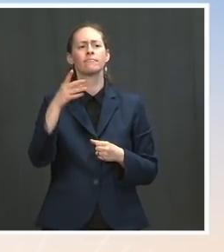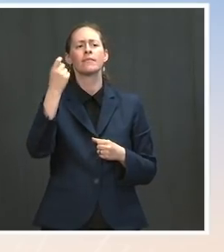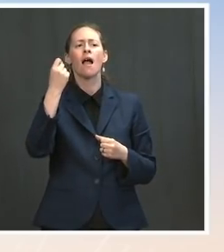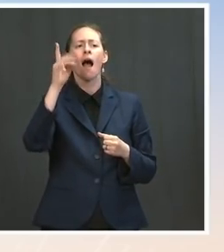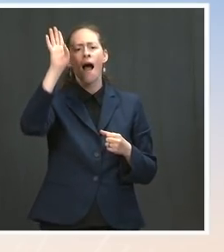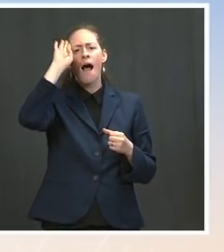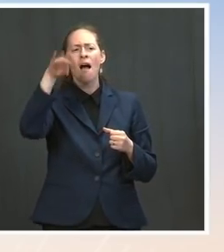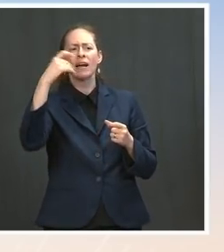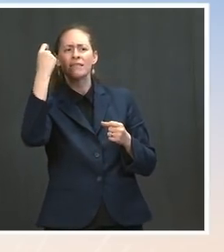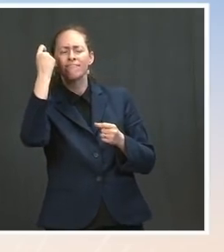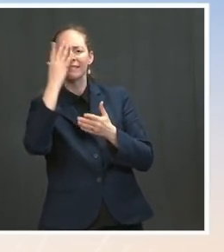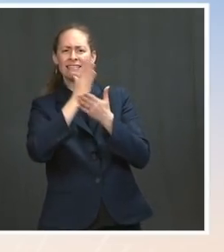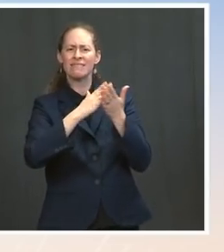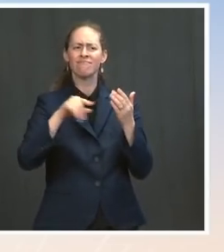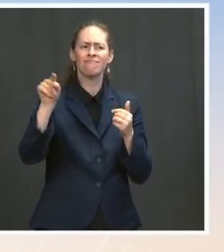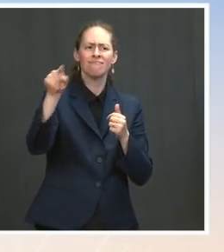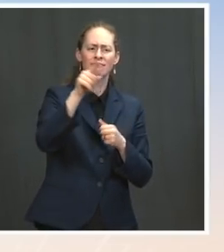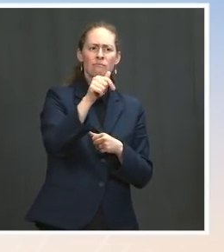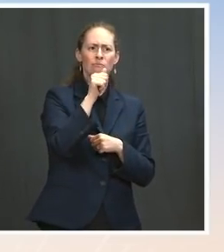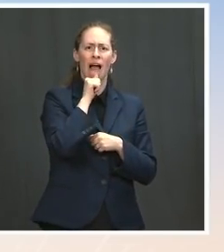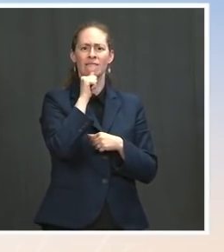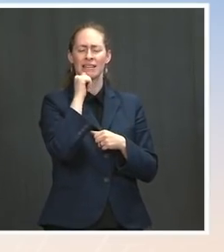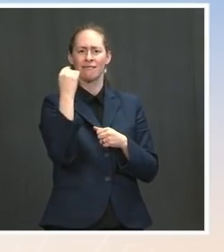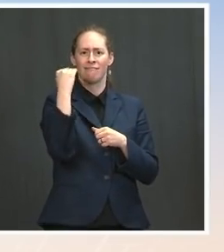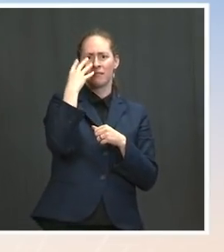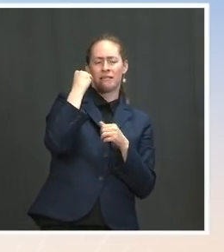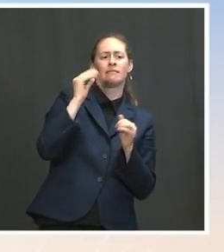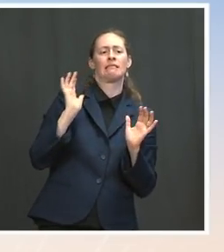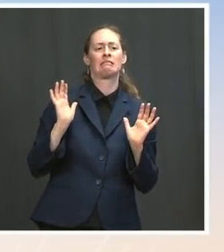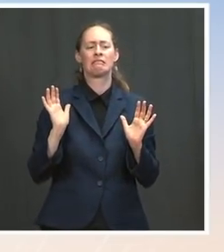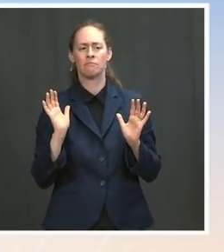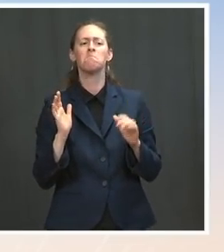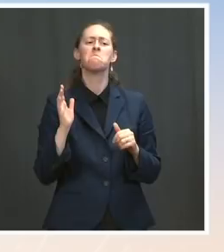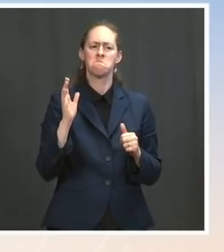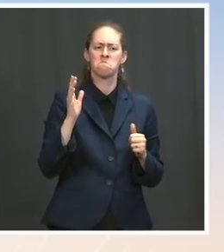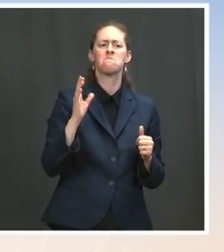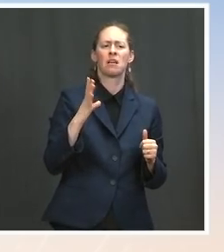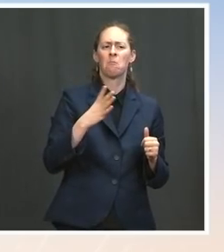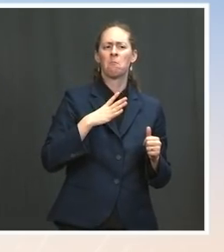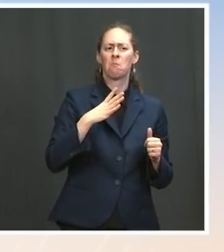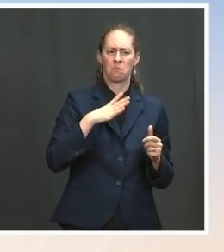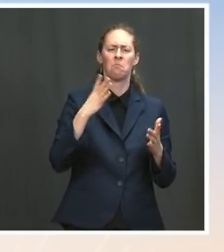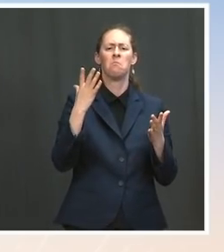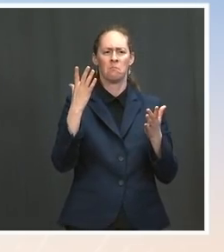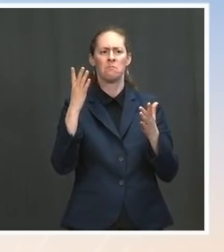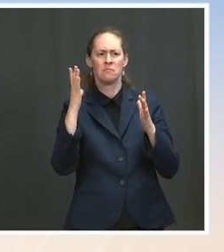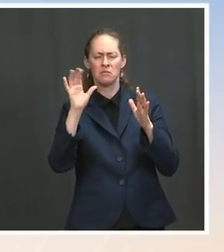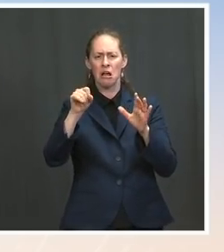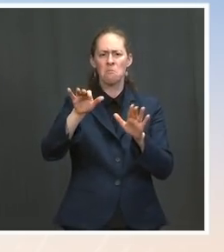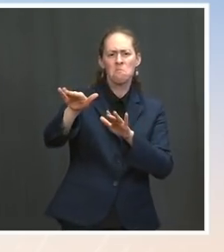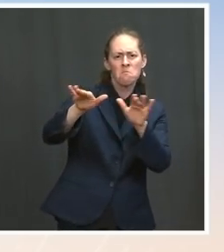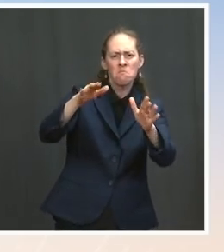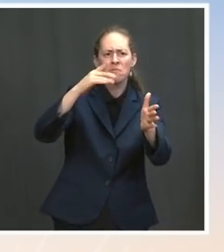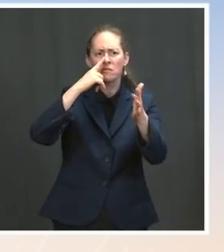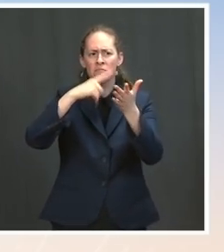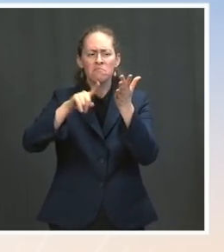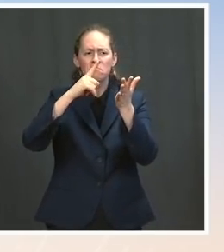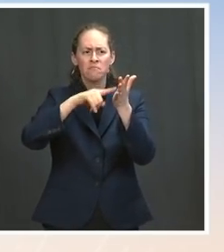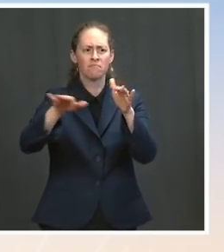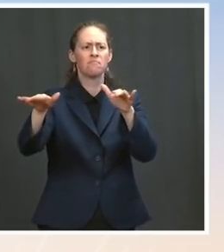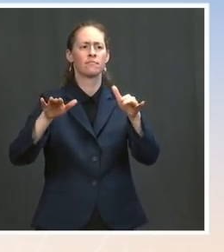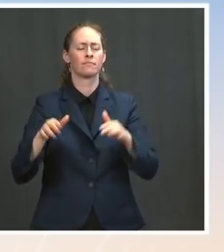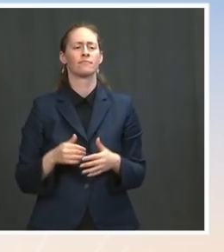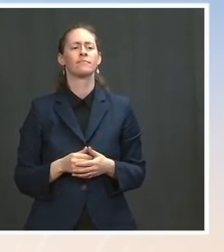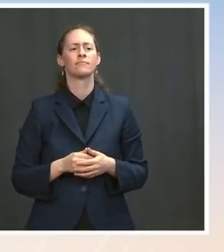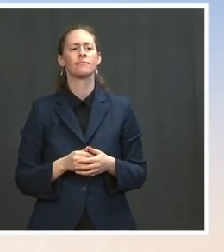seriously. Certainly, if there was an area of concern, we would speak out against that. But we have seen a number of these actions by private sector